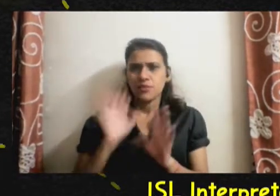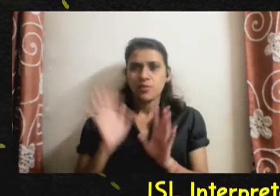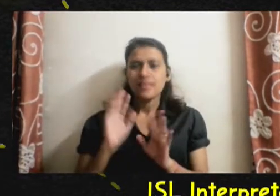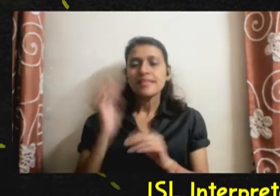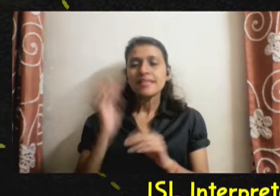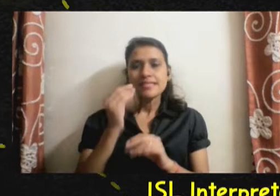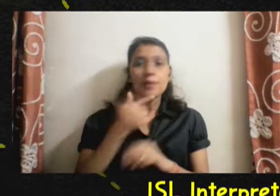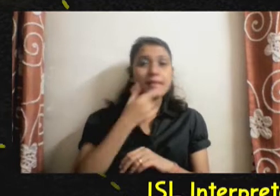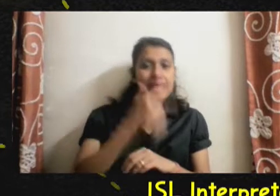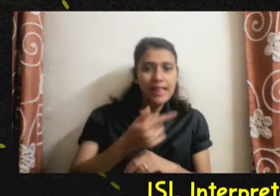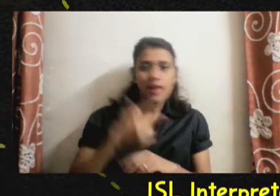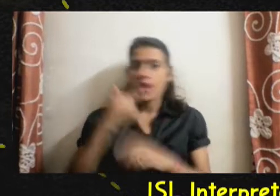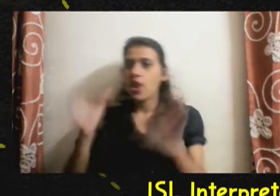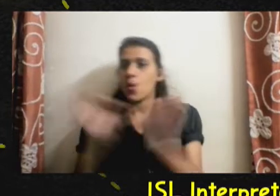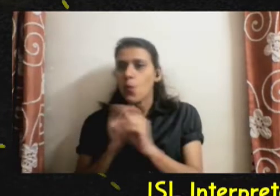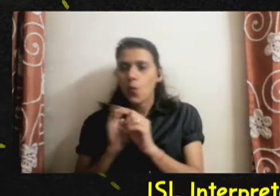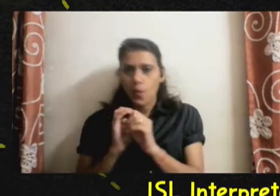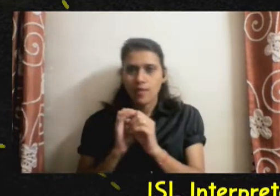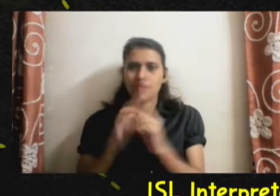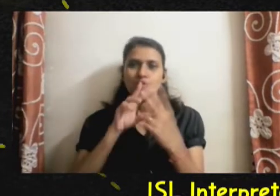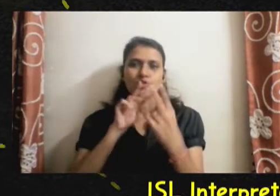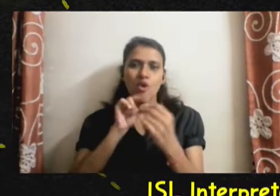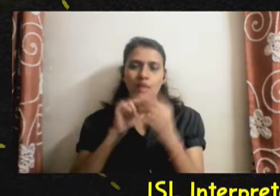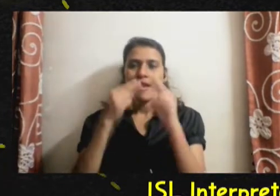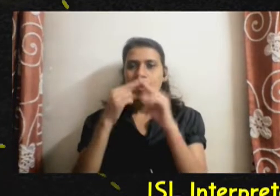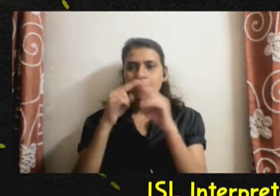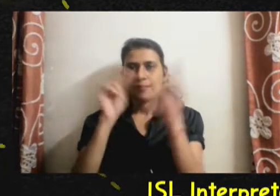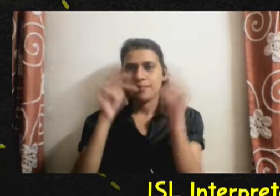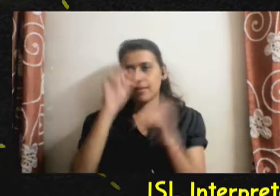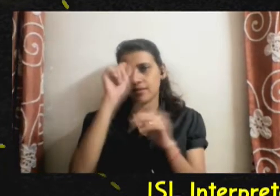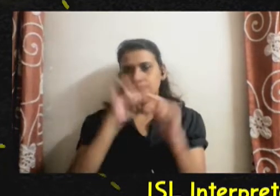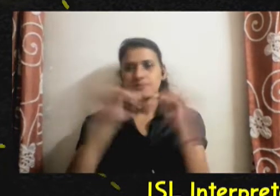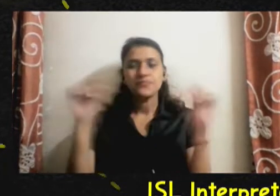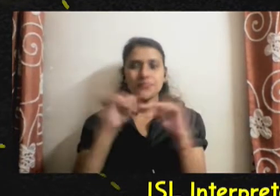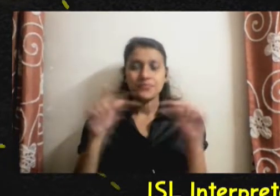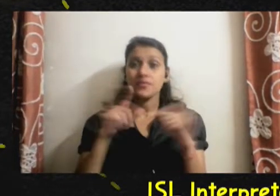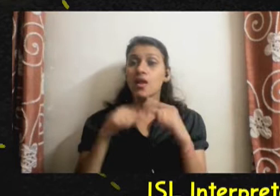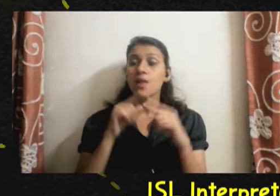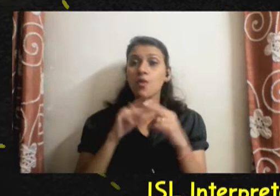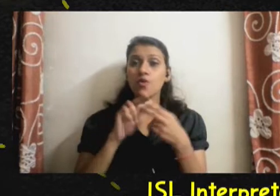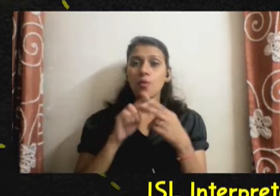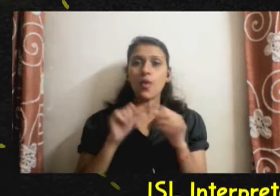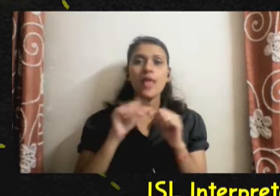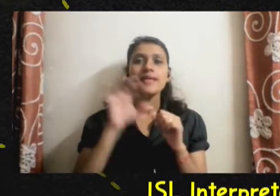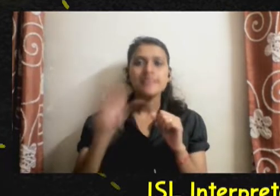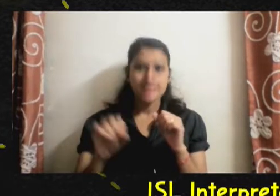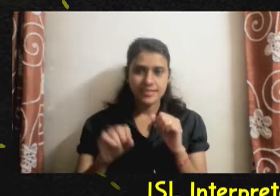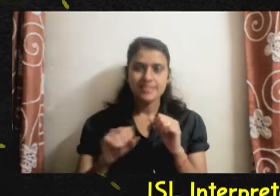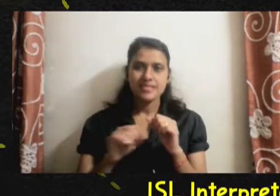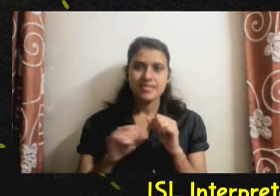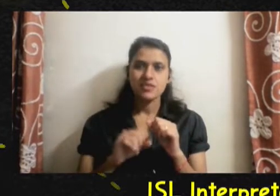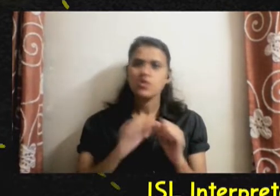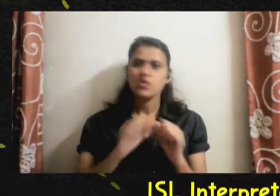is you can call through a basic phone as well, which was the other thing because it was about access. So I think we thought a lot, Mathangi, about all